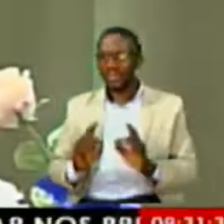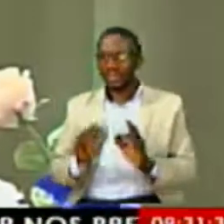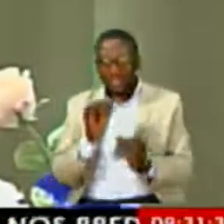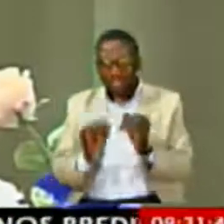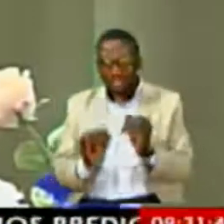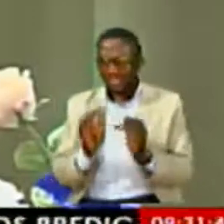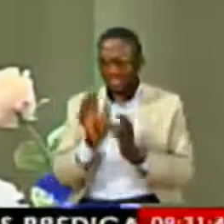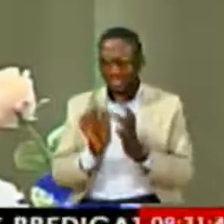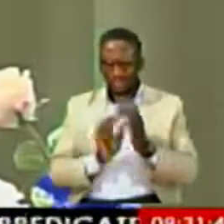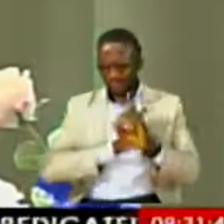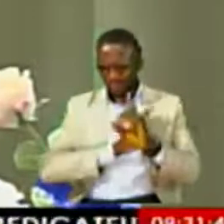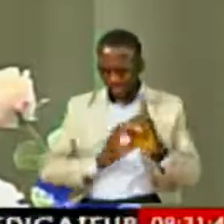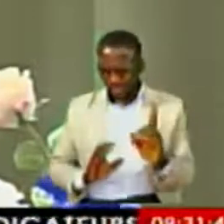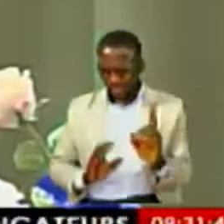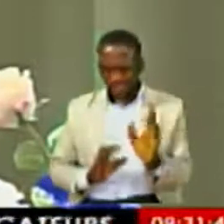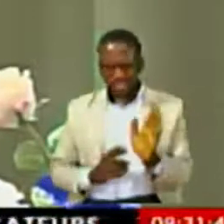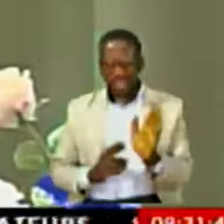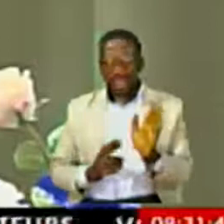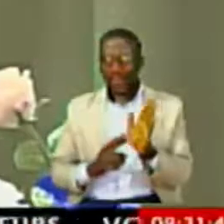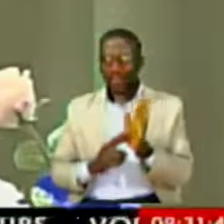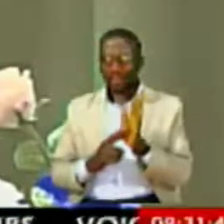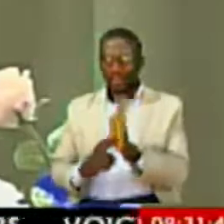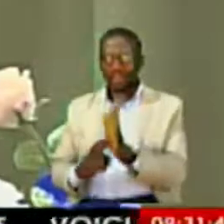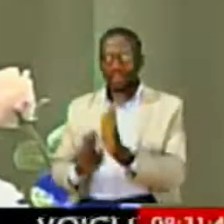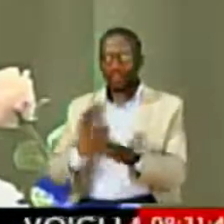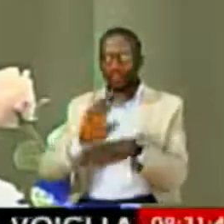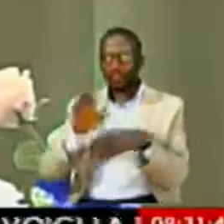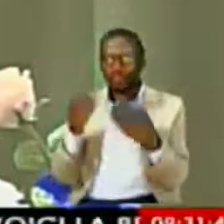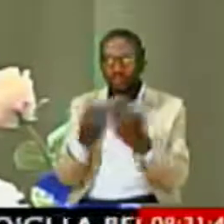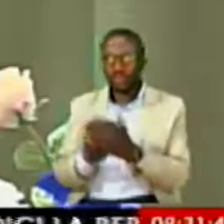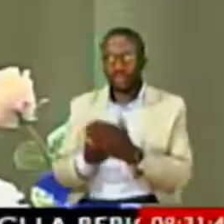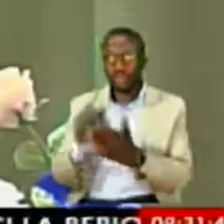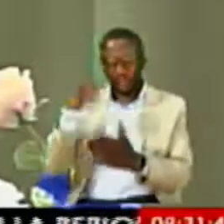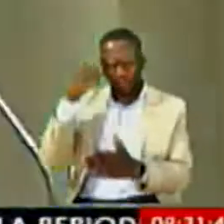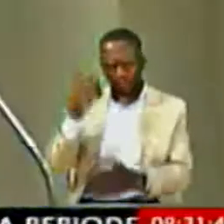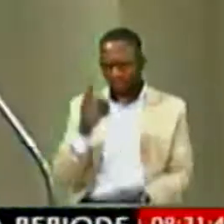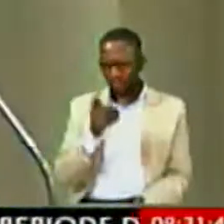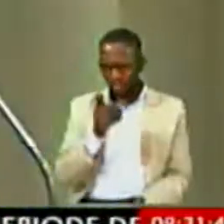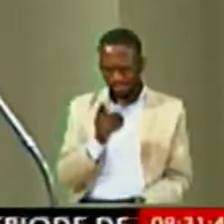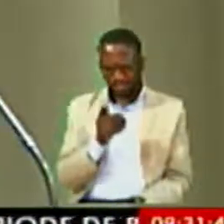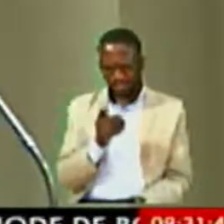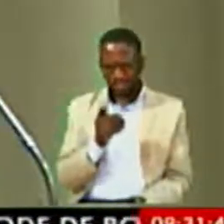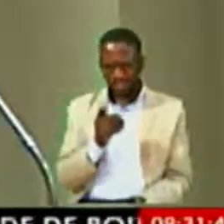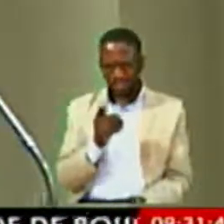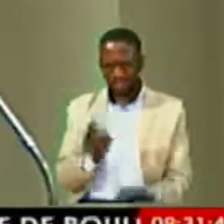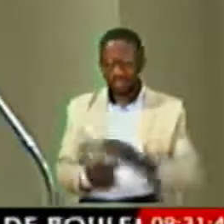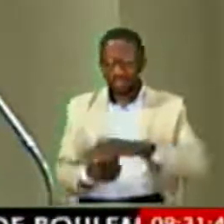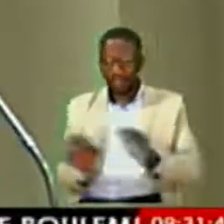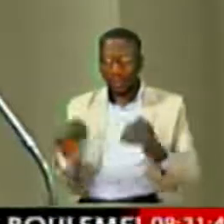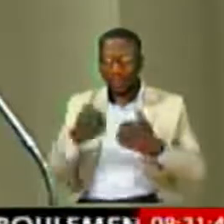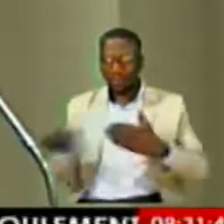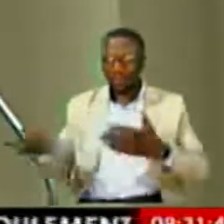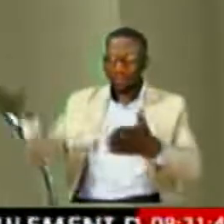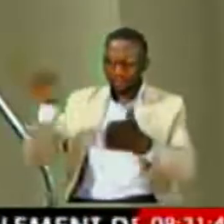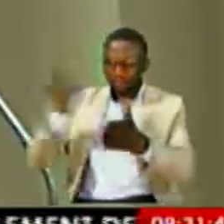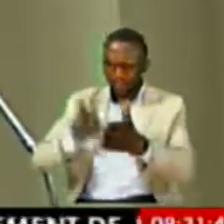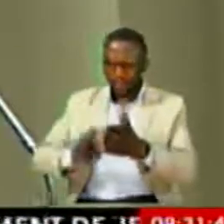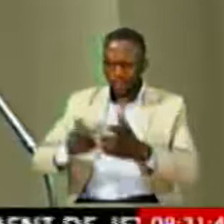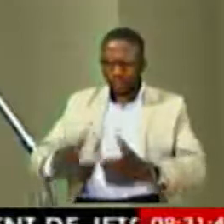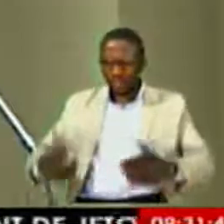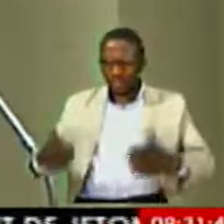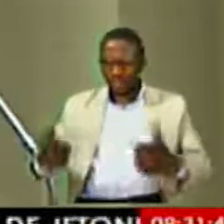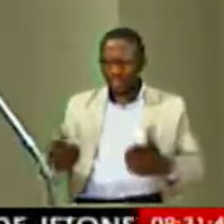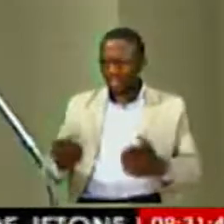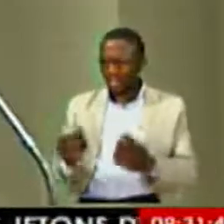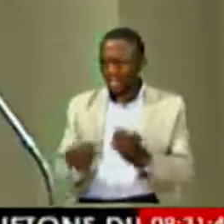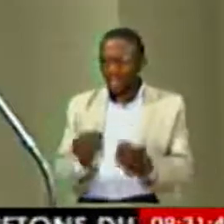Christ représente tout pour vous, stands for you to is everything to you. Si il représente pour vous le salut,